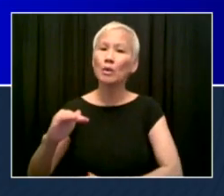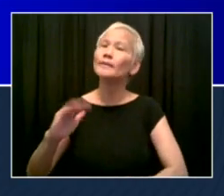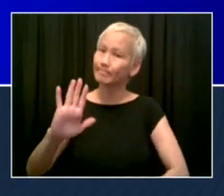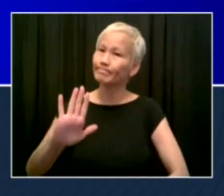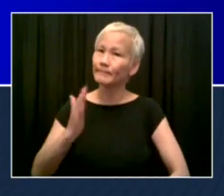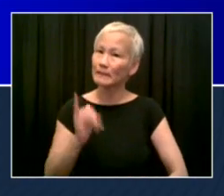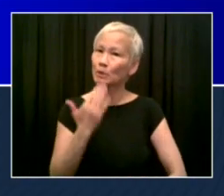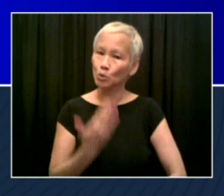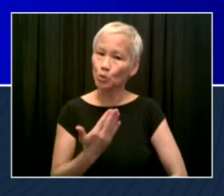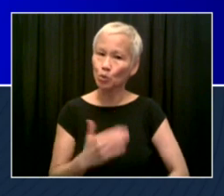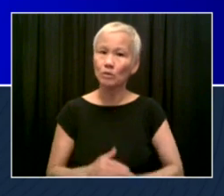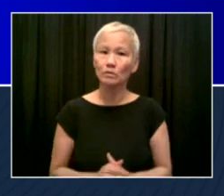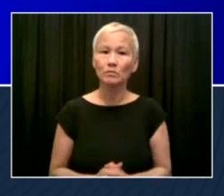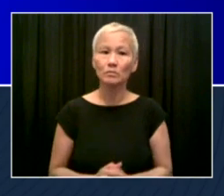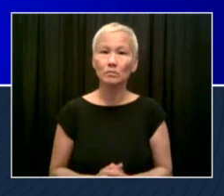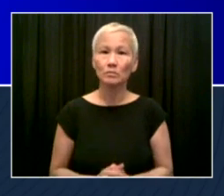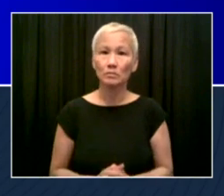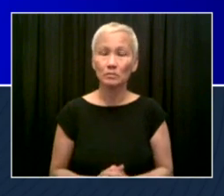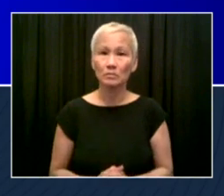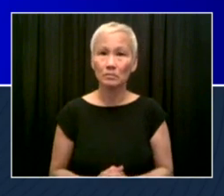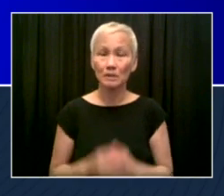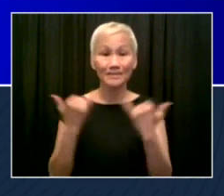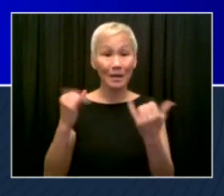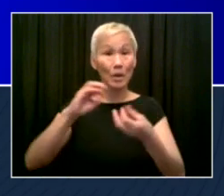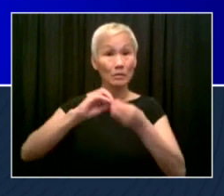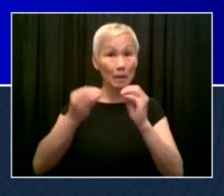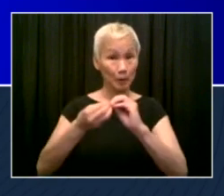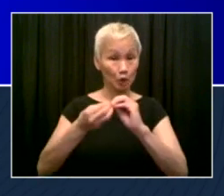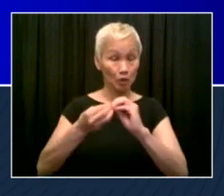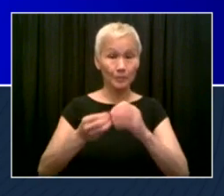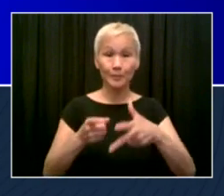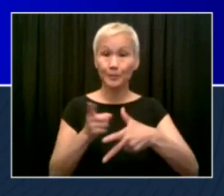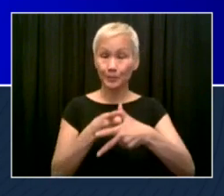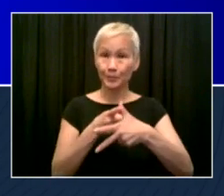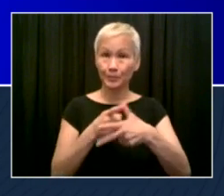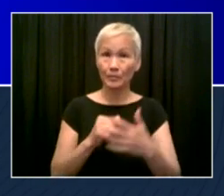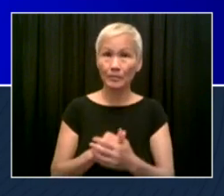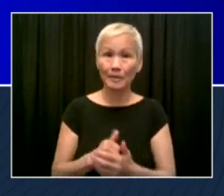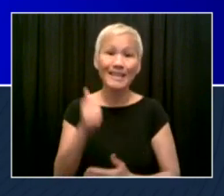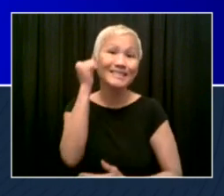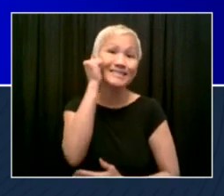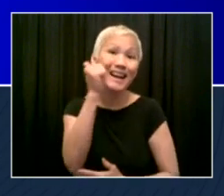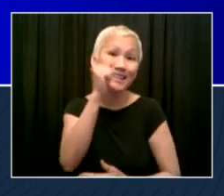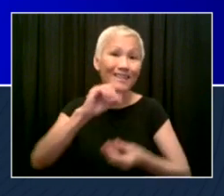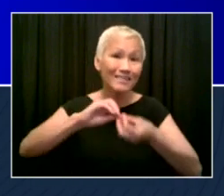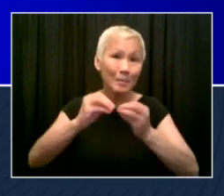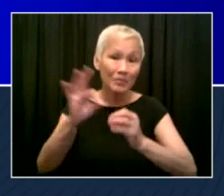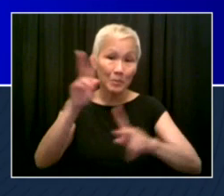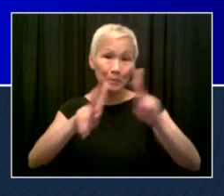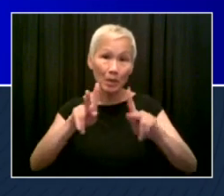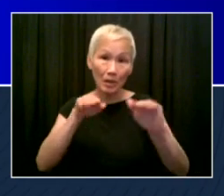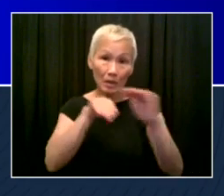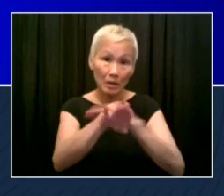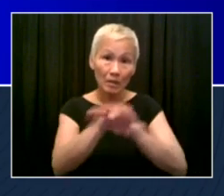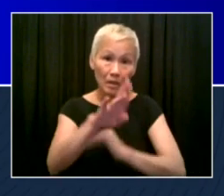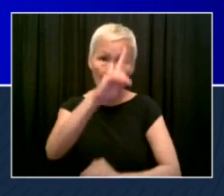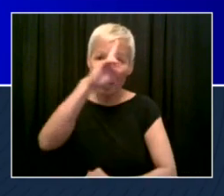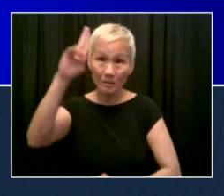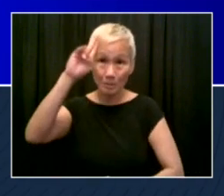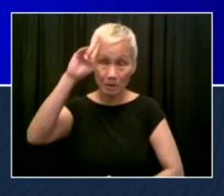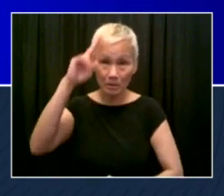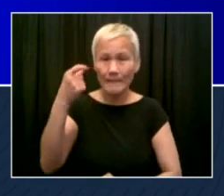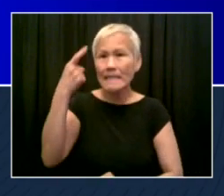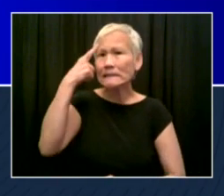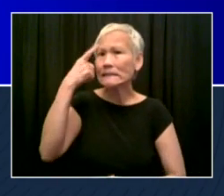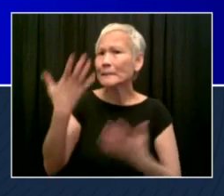result. So let's go over the indicators. Number one, daily number of people admitted to New York City hospitals for suspected COVID-19. Today's report is